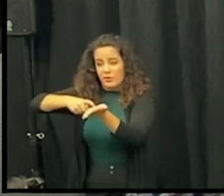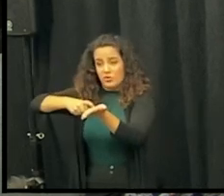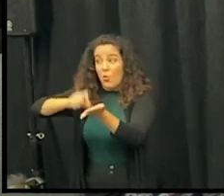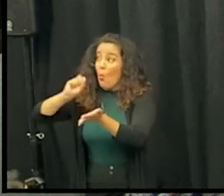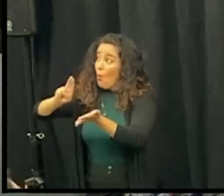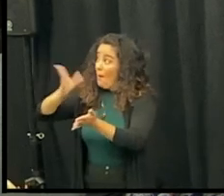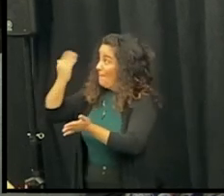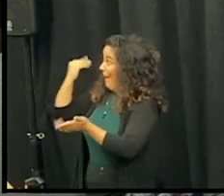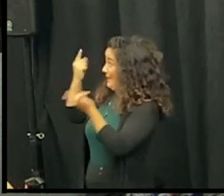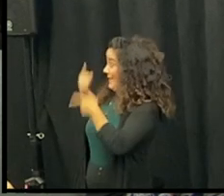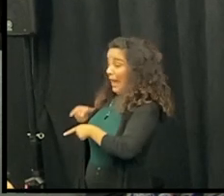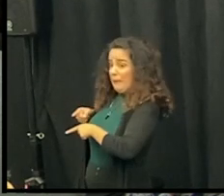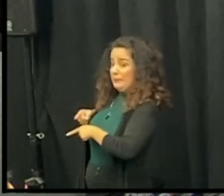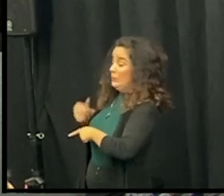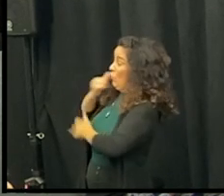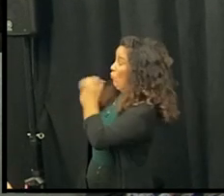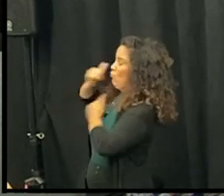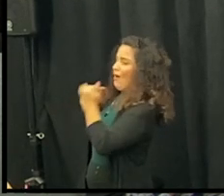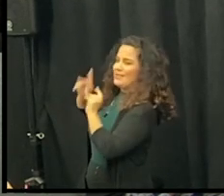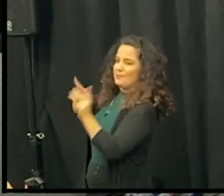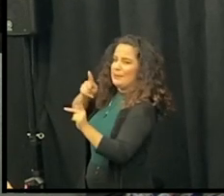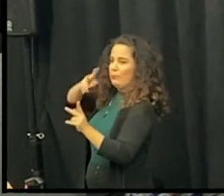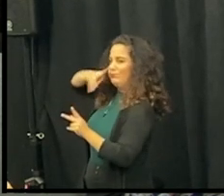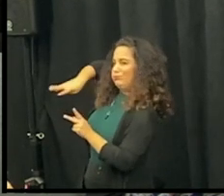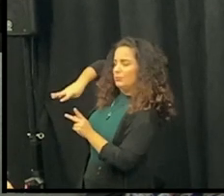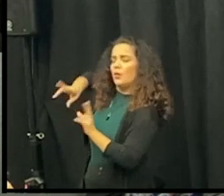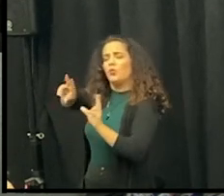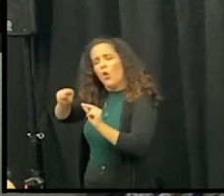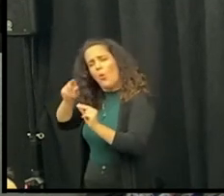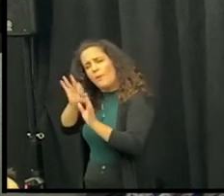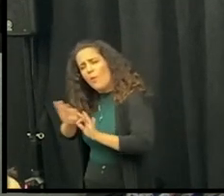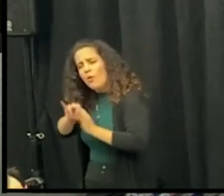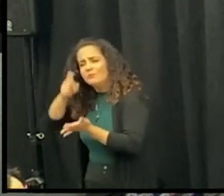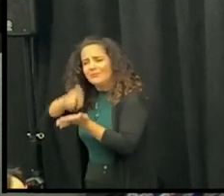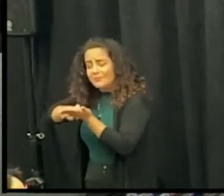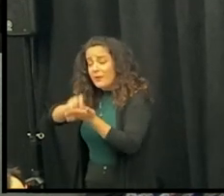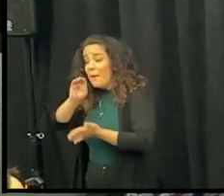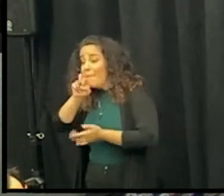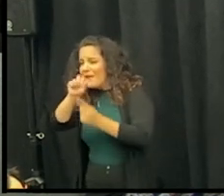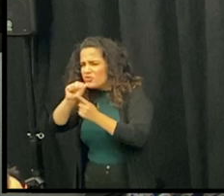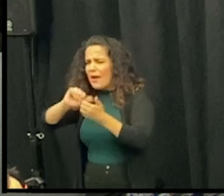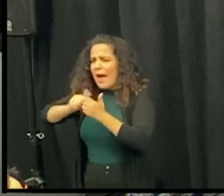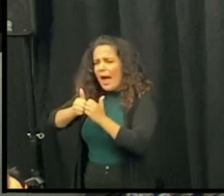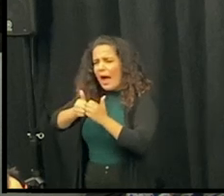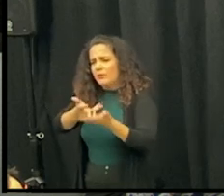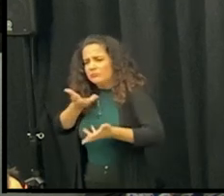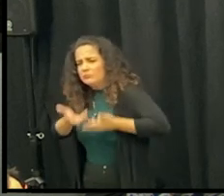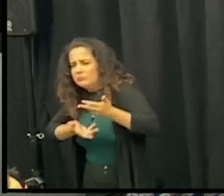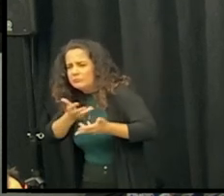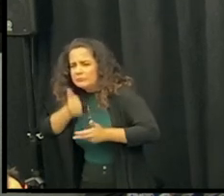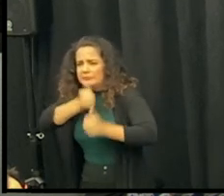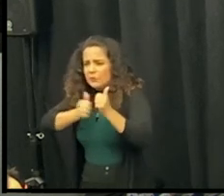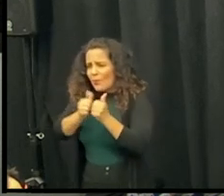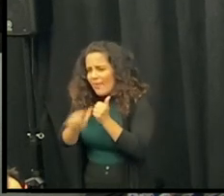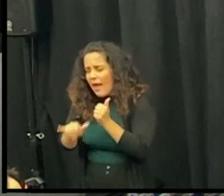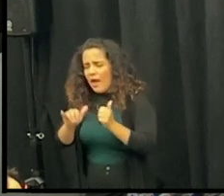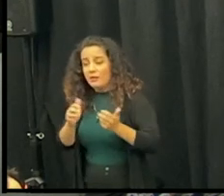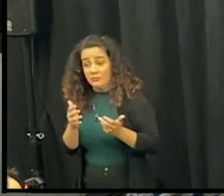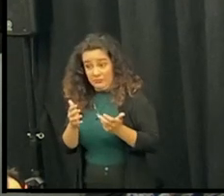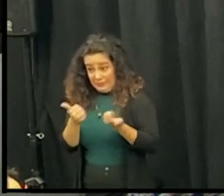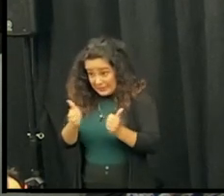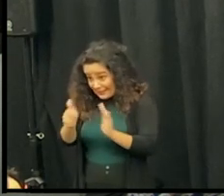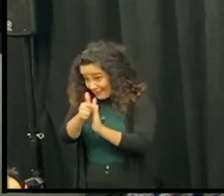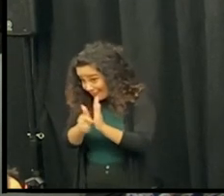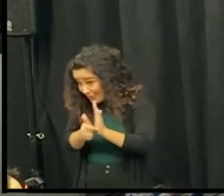other subject. But like, how is Maestra dealing with that? Or has that come up? Are there any legal